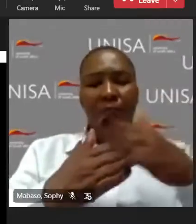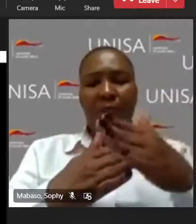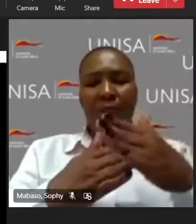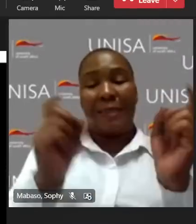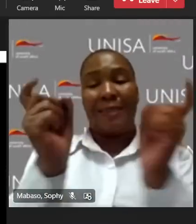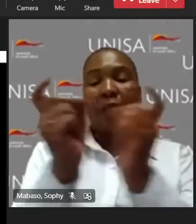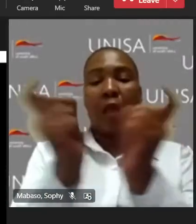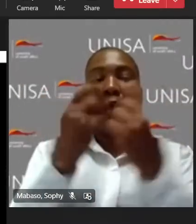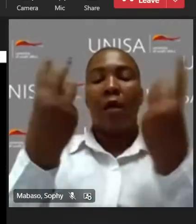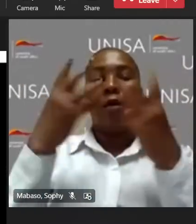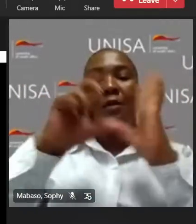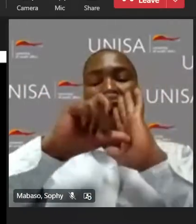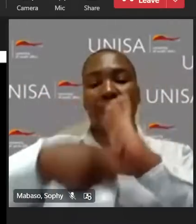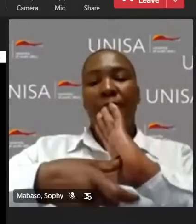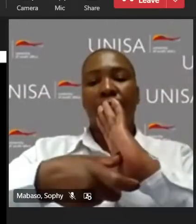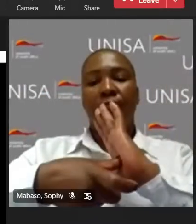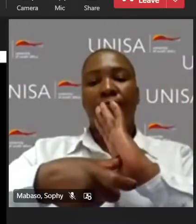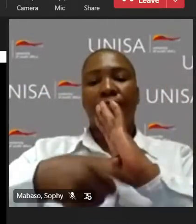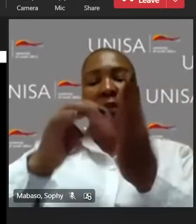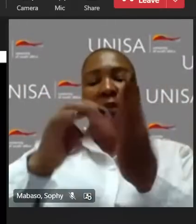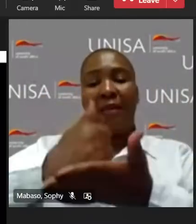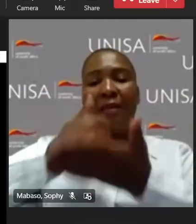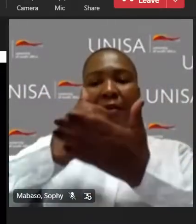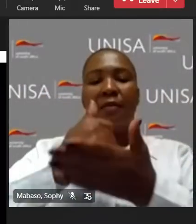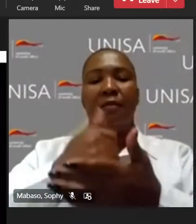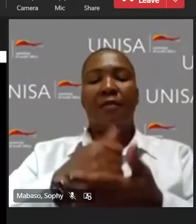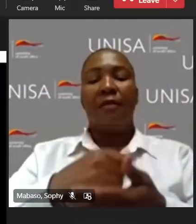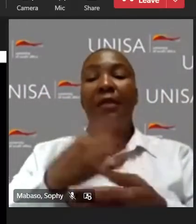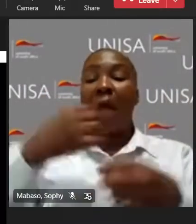disabilities. As our chair